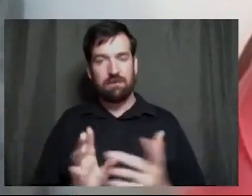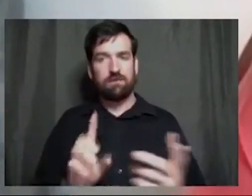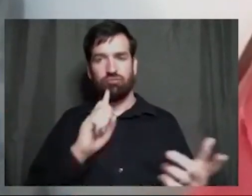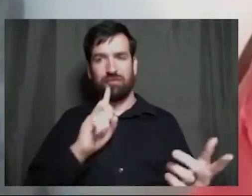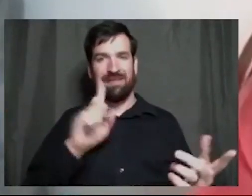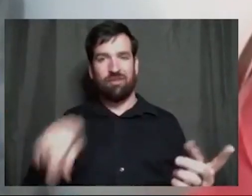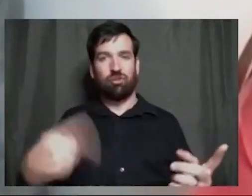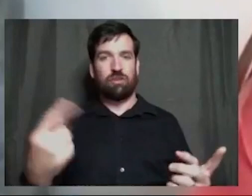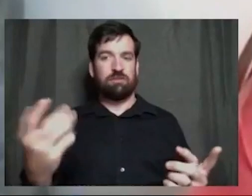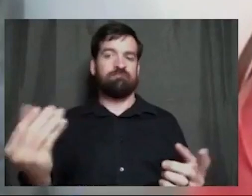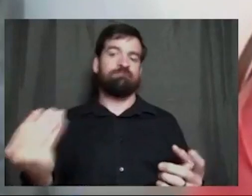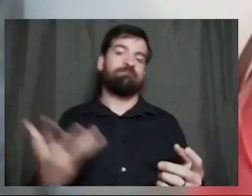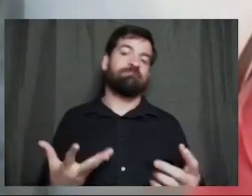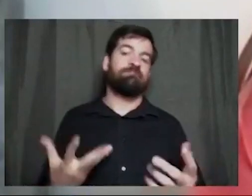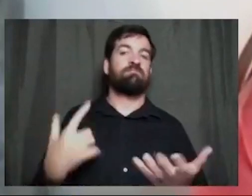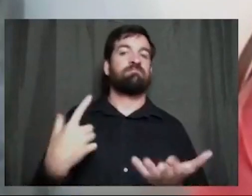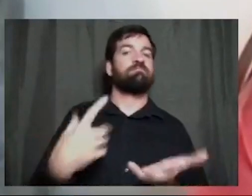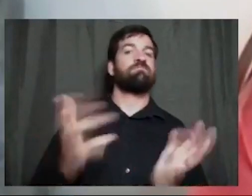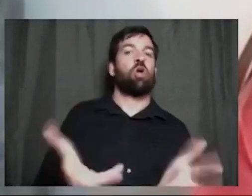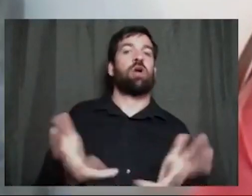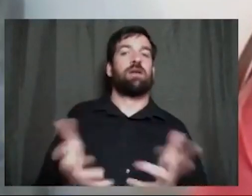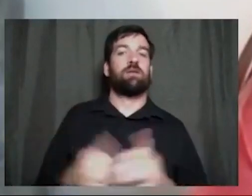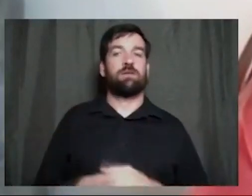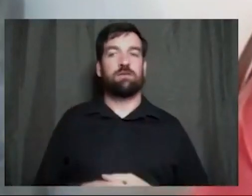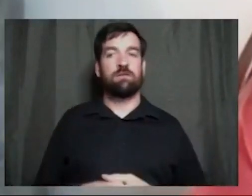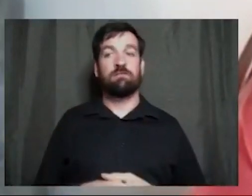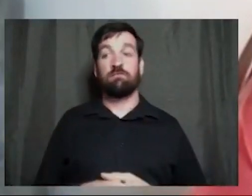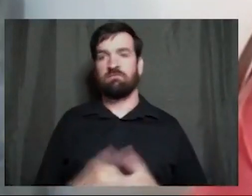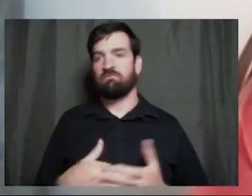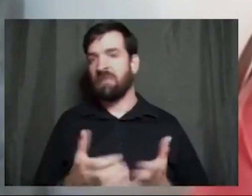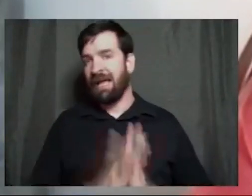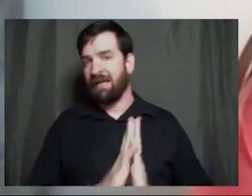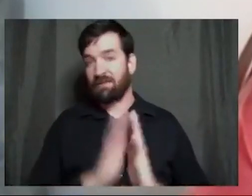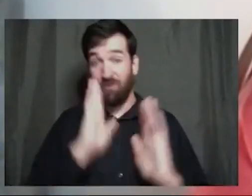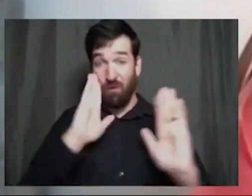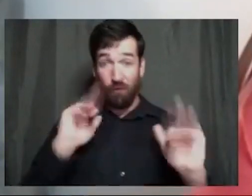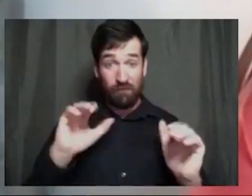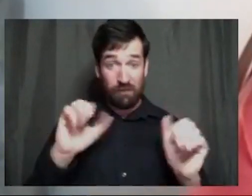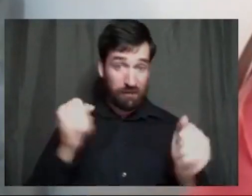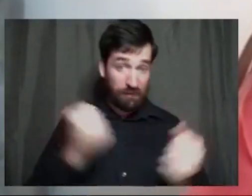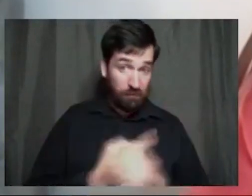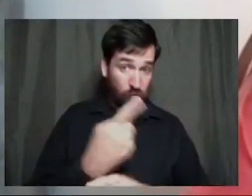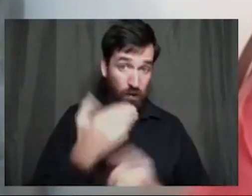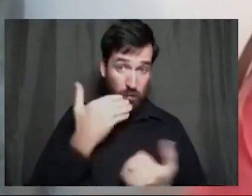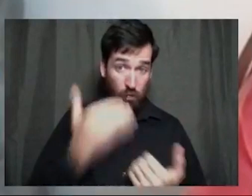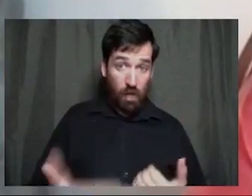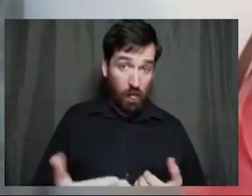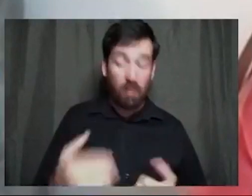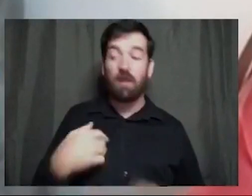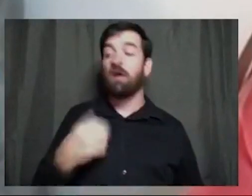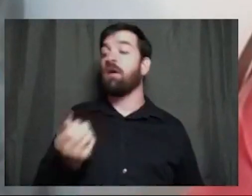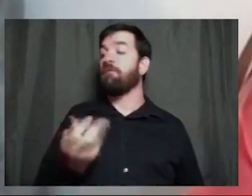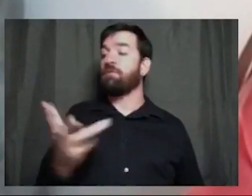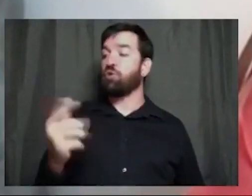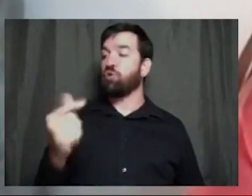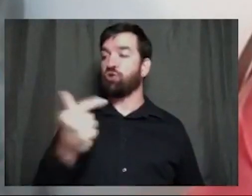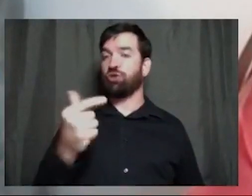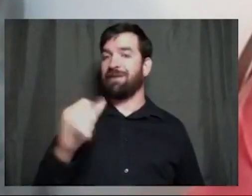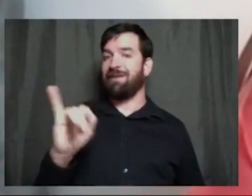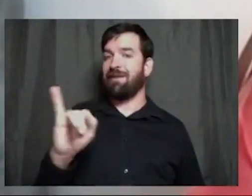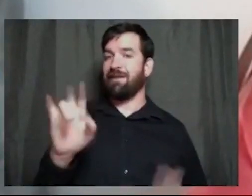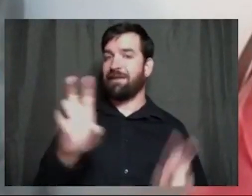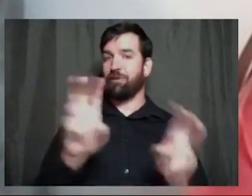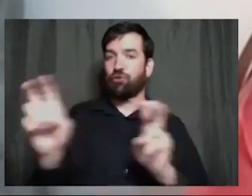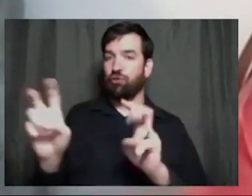in this time we've been talking and said, I asked, hopefully that everybody was well. And she said there was a few GI issues, but